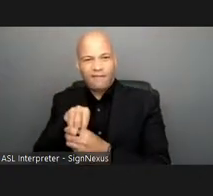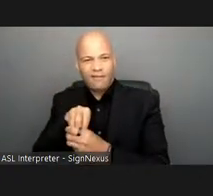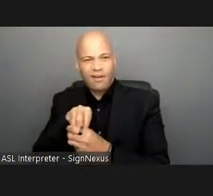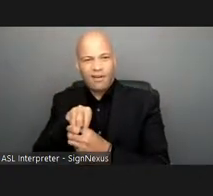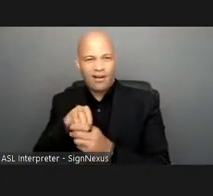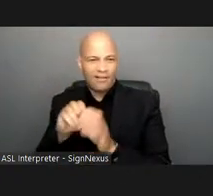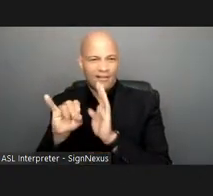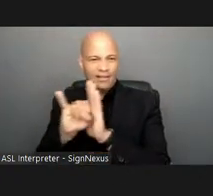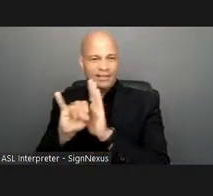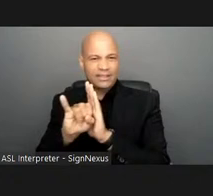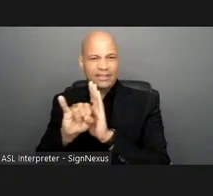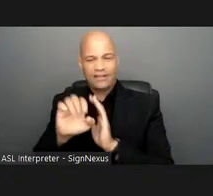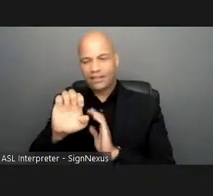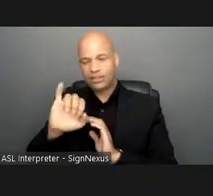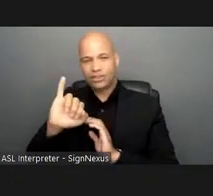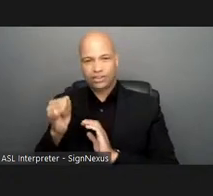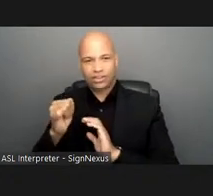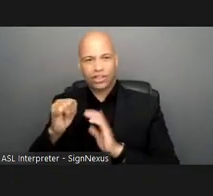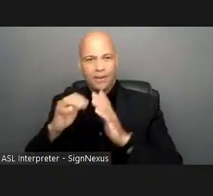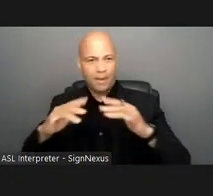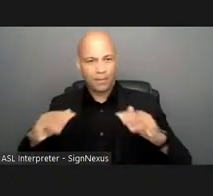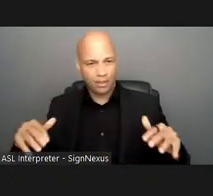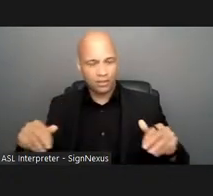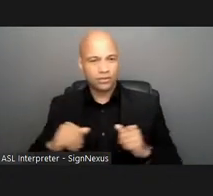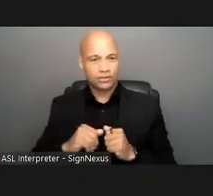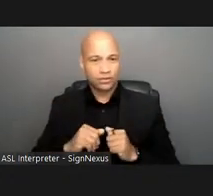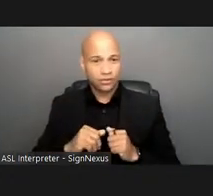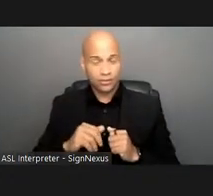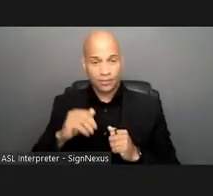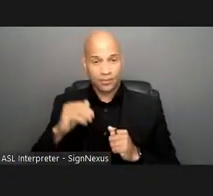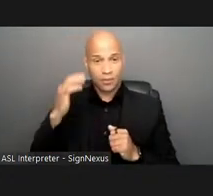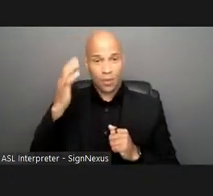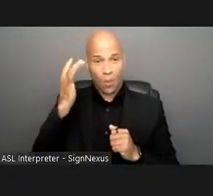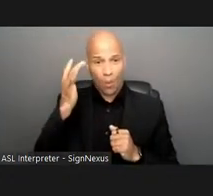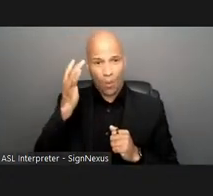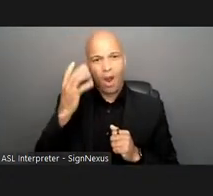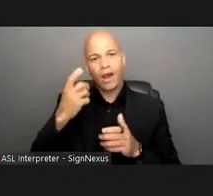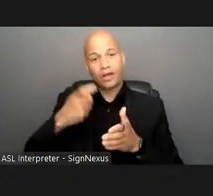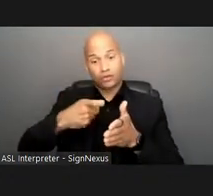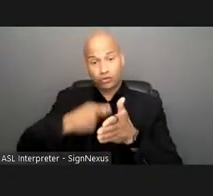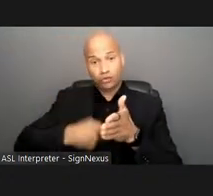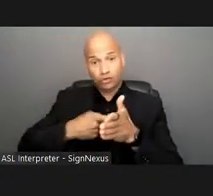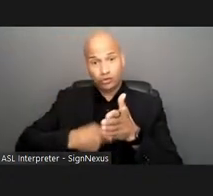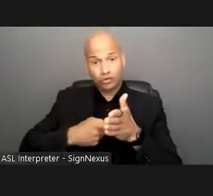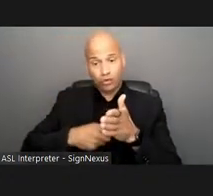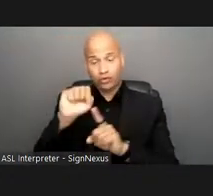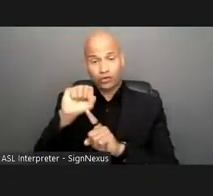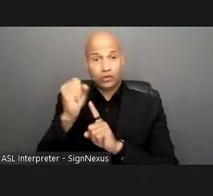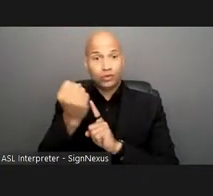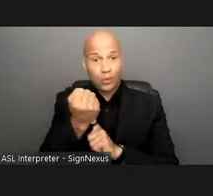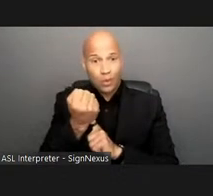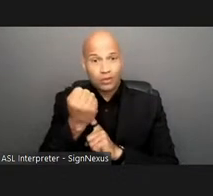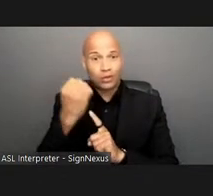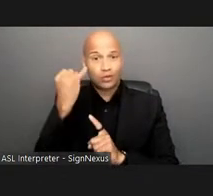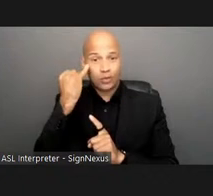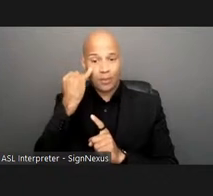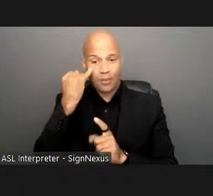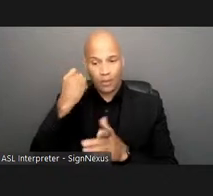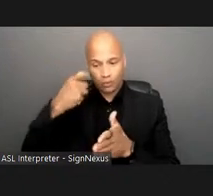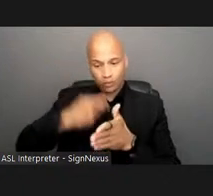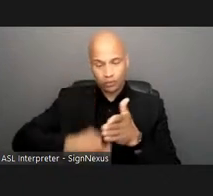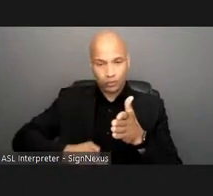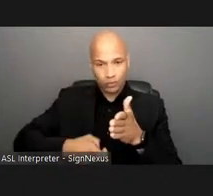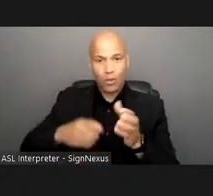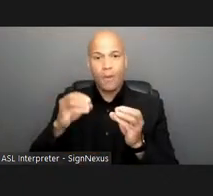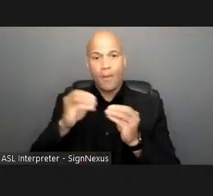population this adverse effect occurs specifically in tolling scenarios that toll their vehicles more than once per